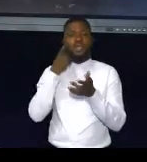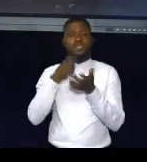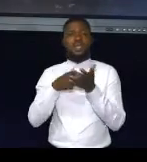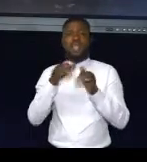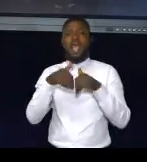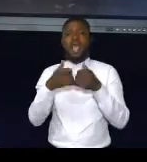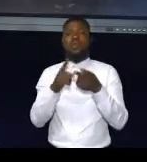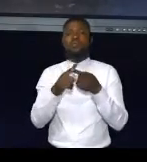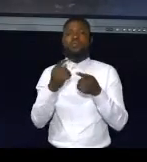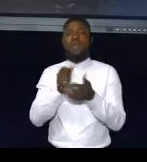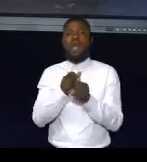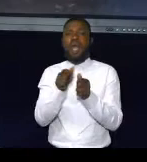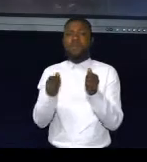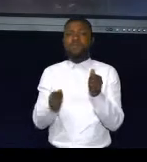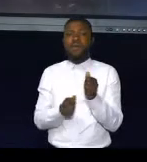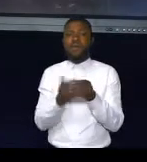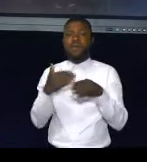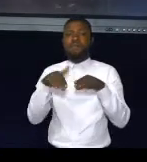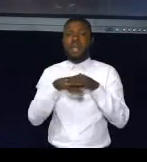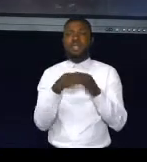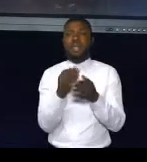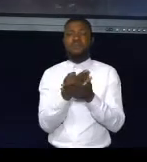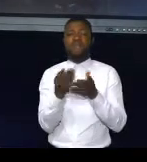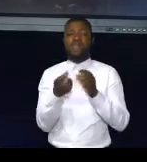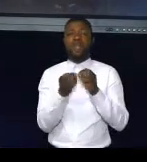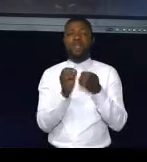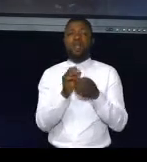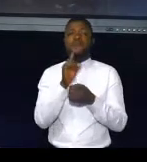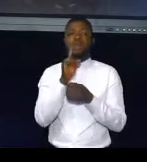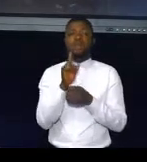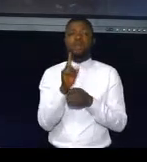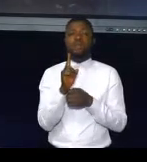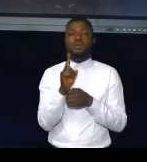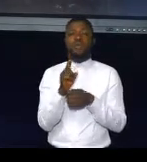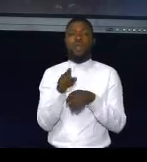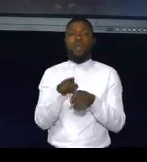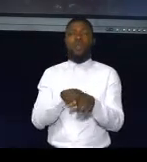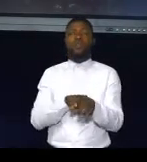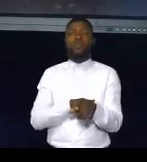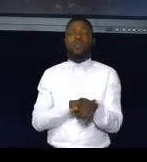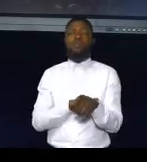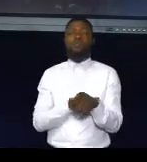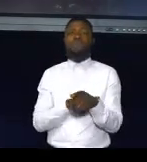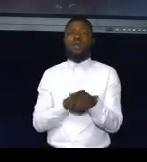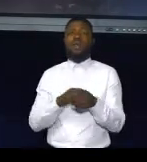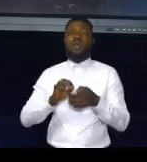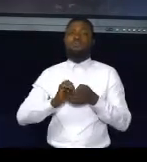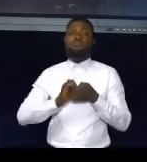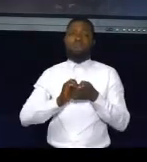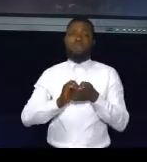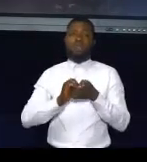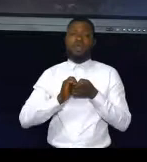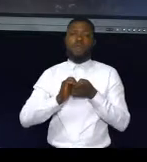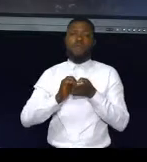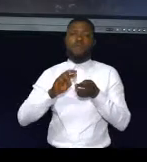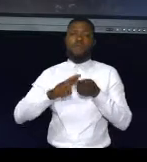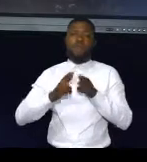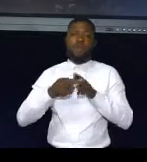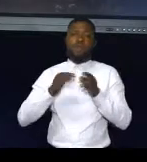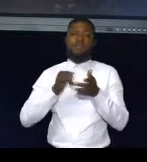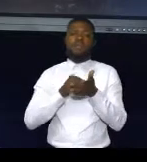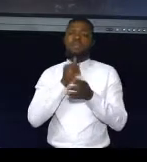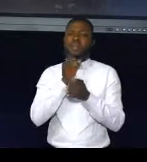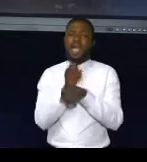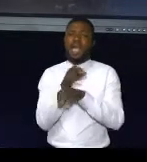to avoid marital failure. 1. Long courtship. It's advised